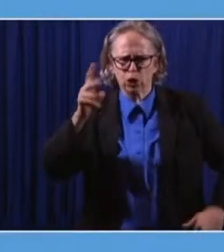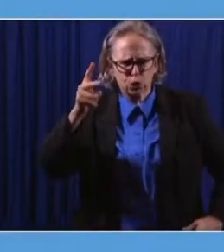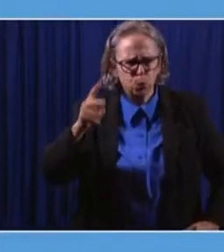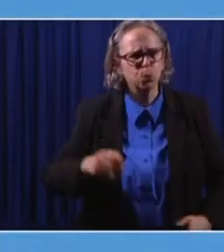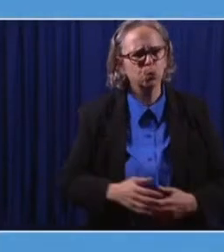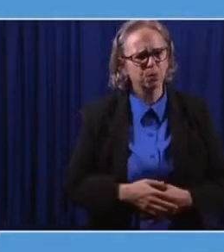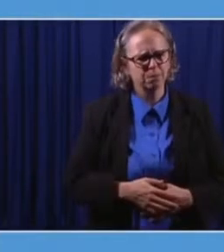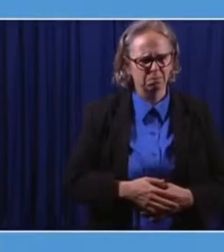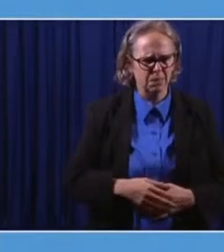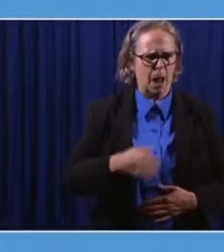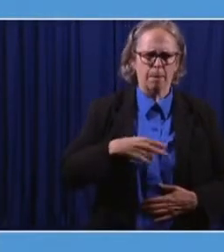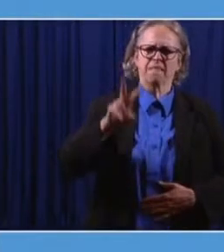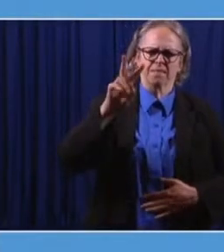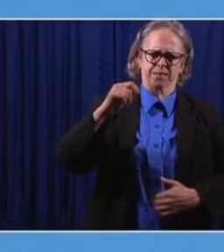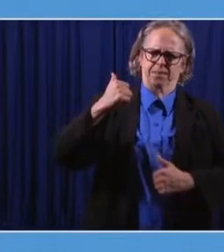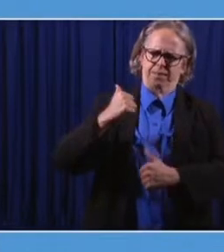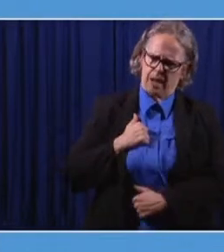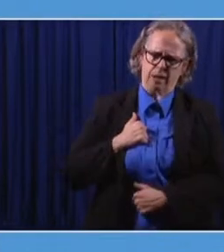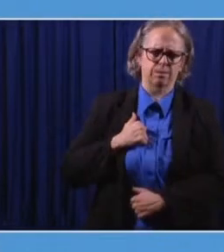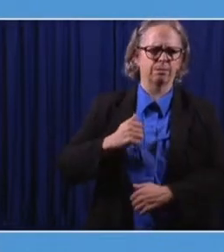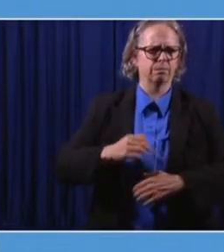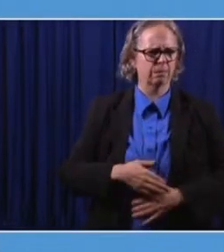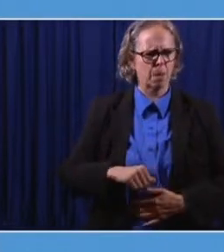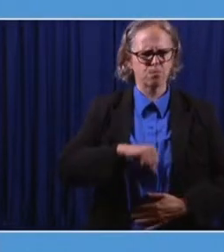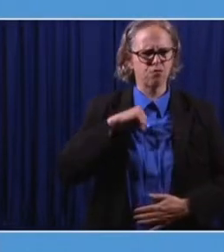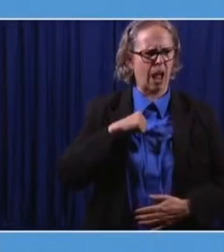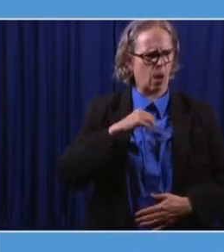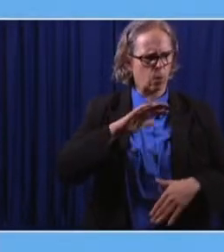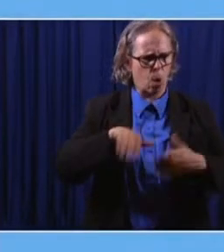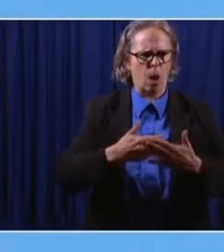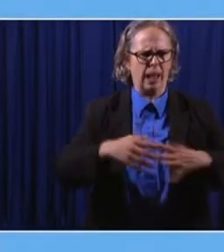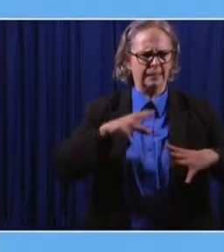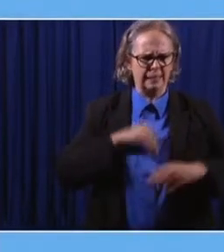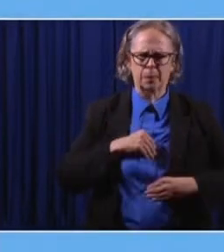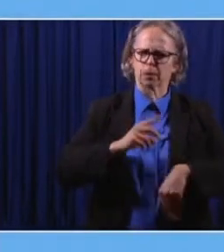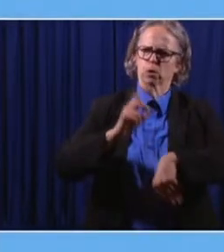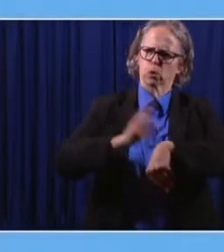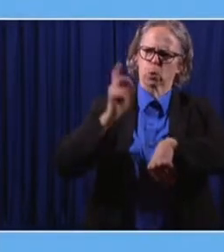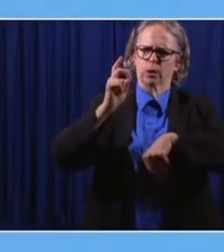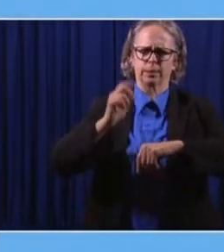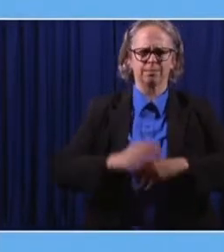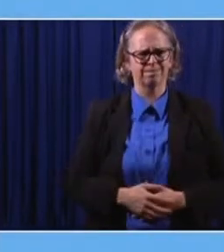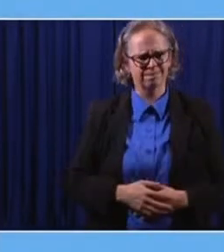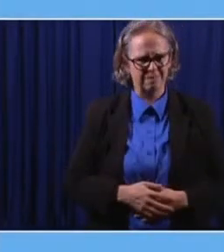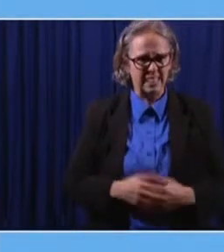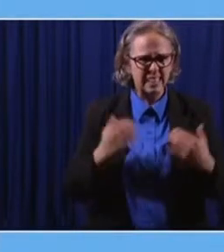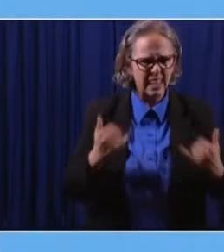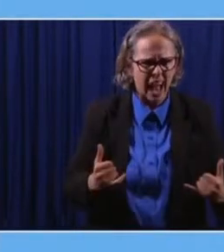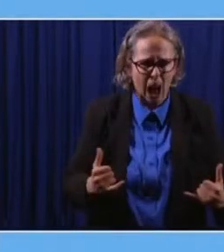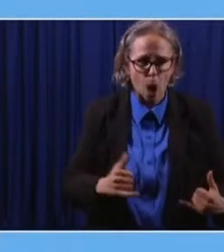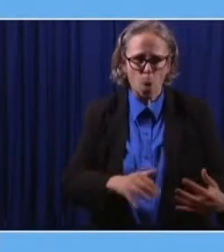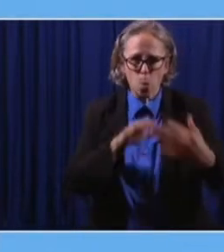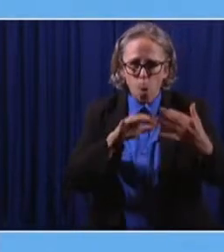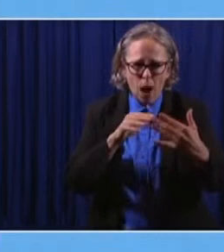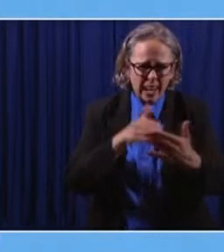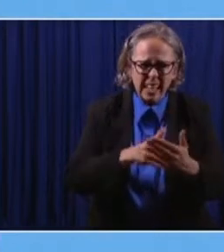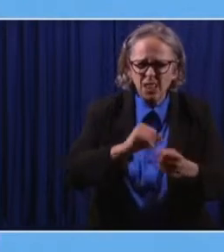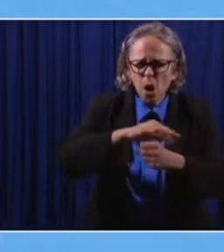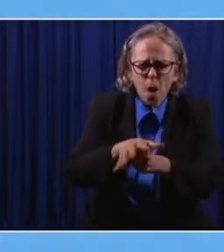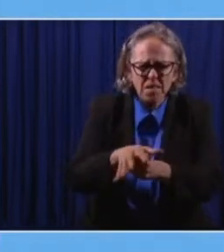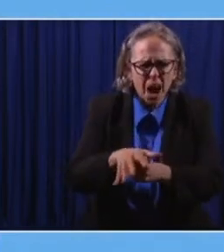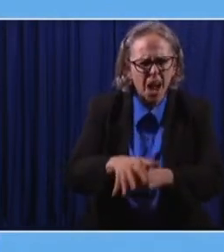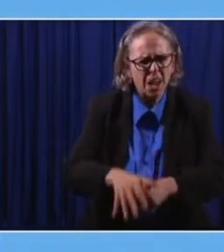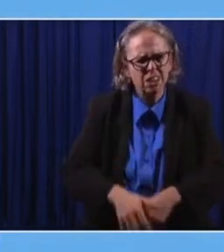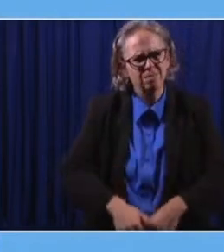veteran, a lot of us did our duty during that war. In this war against the coronavirus, I